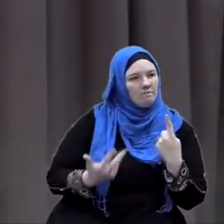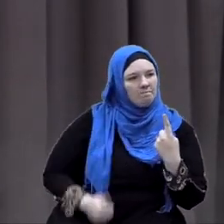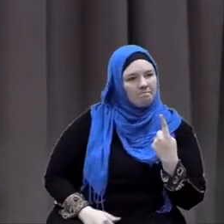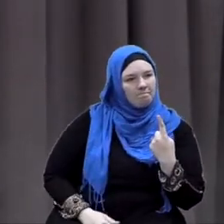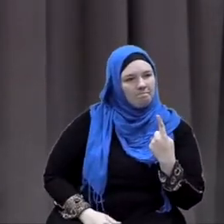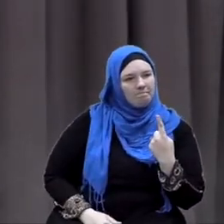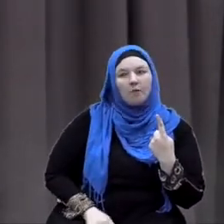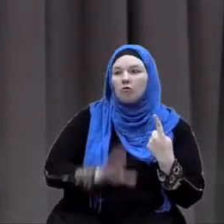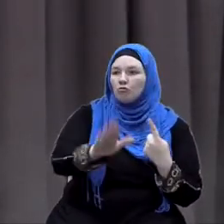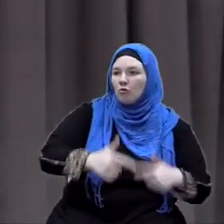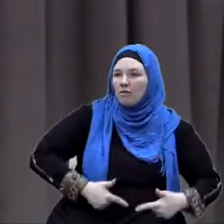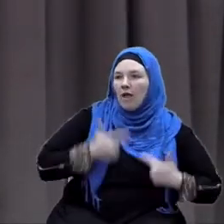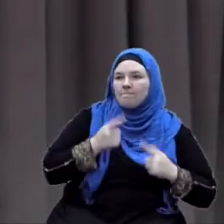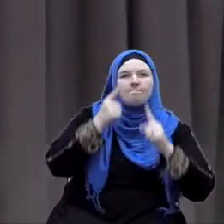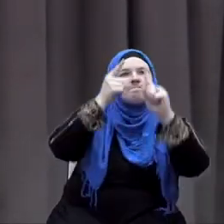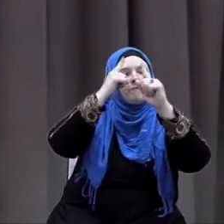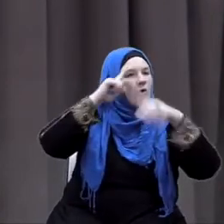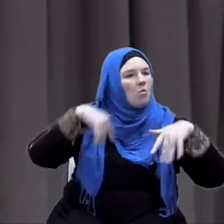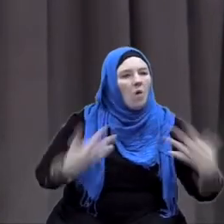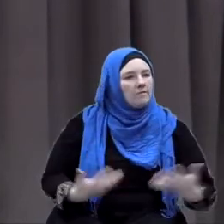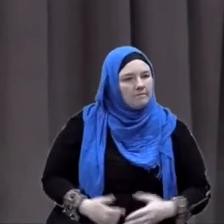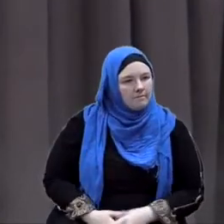you dedicate your life for?